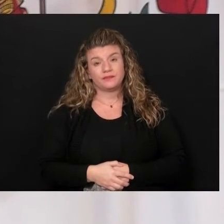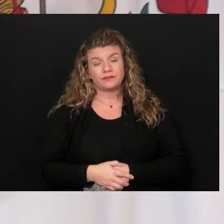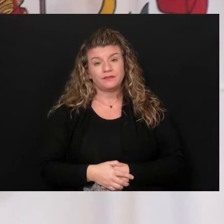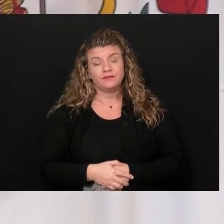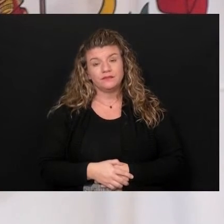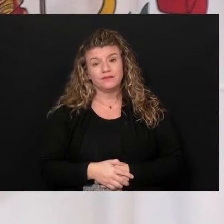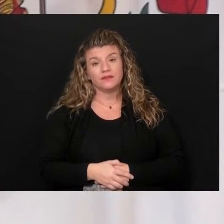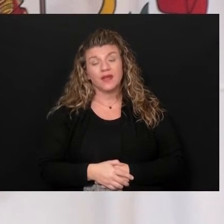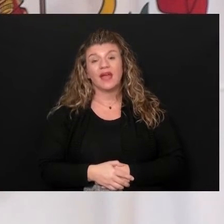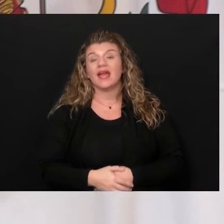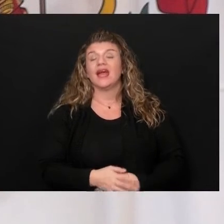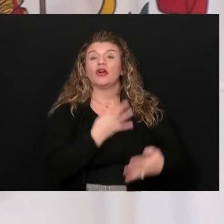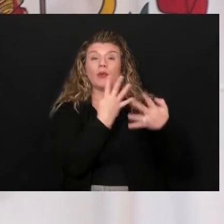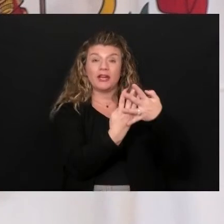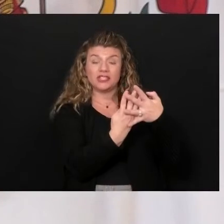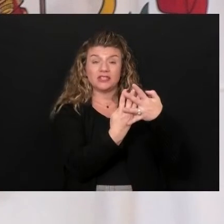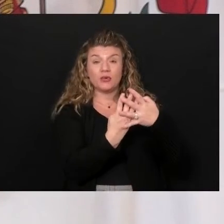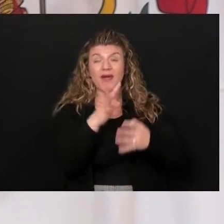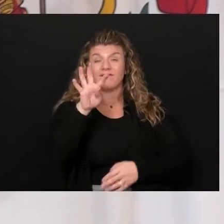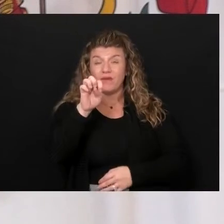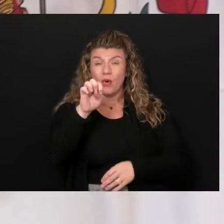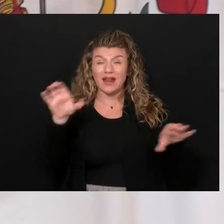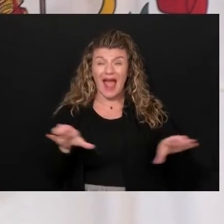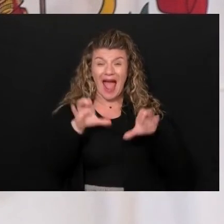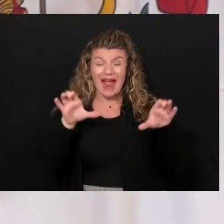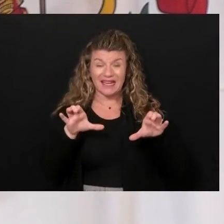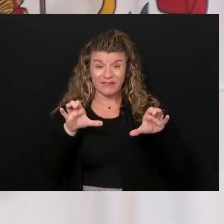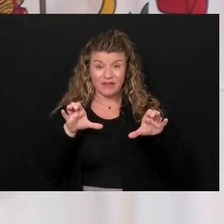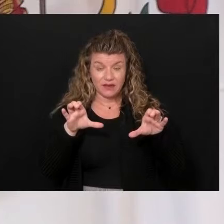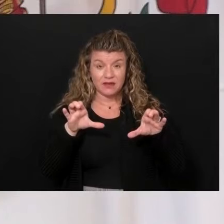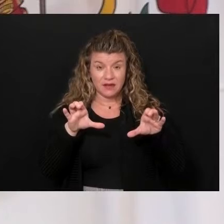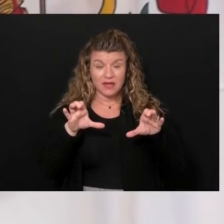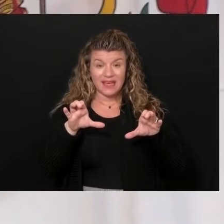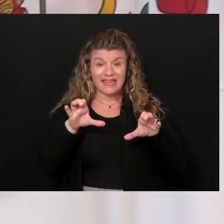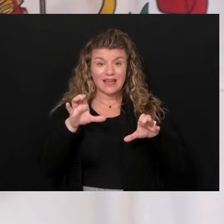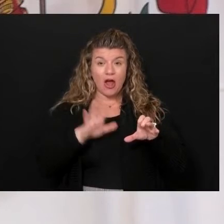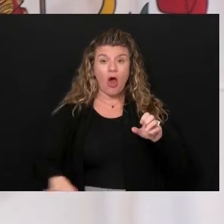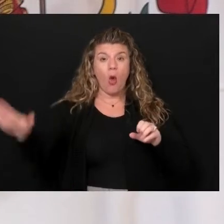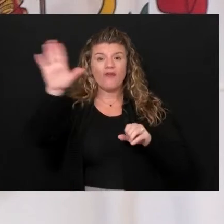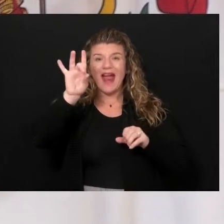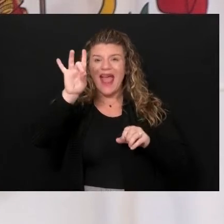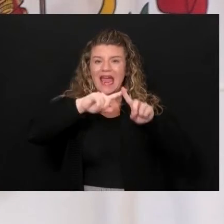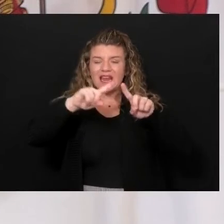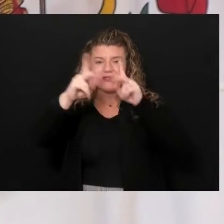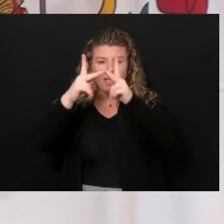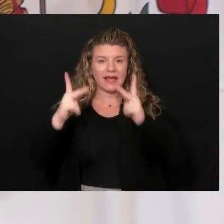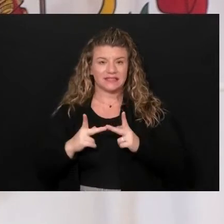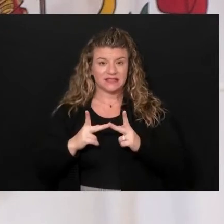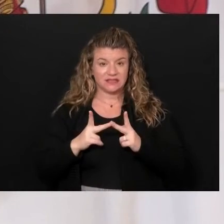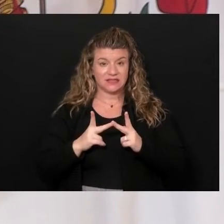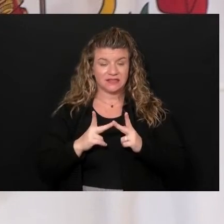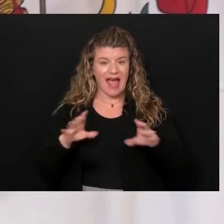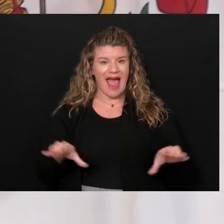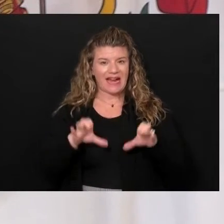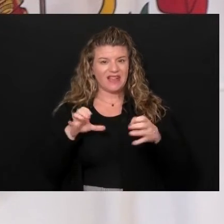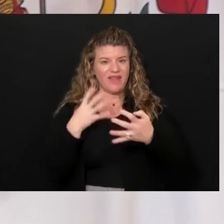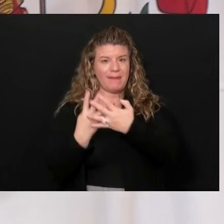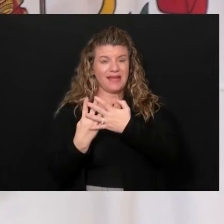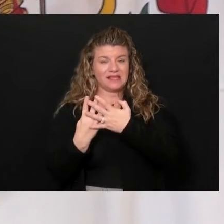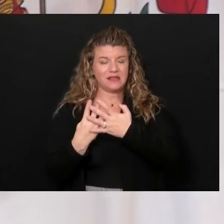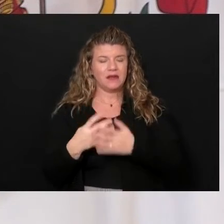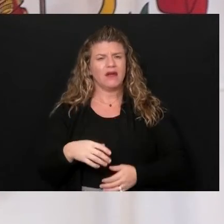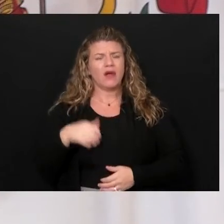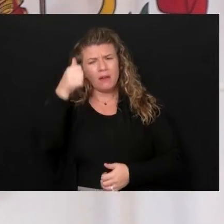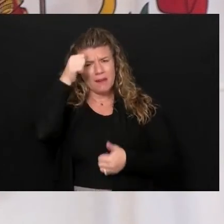In corrections, we have 40 active inmates across 8 facilities now. You remember when I reported to you on, I